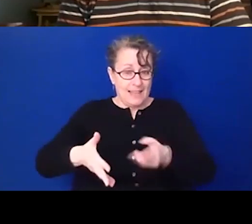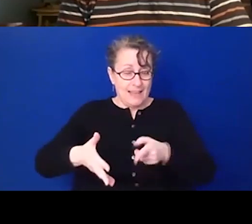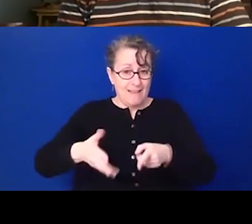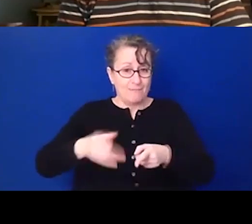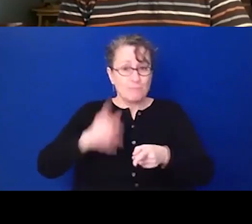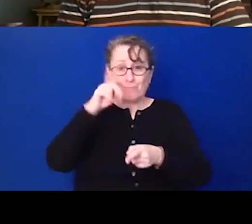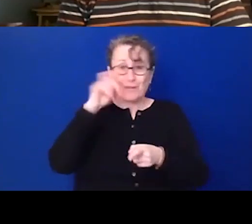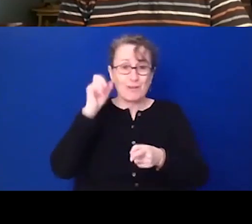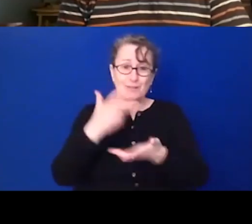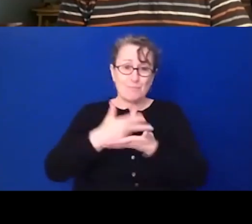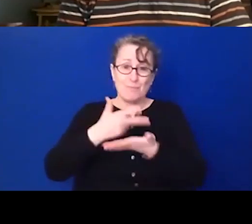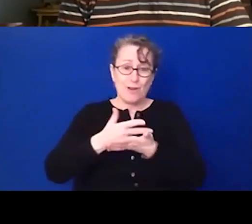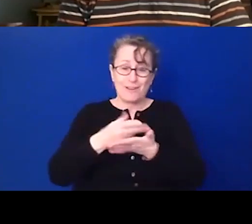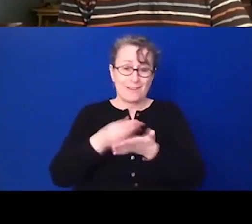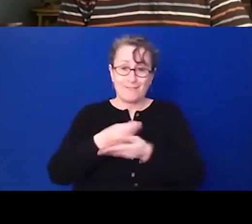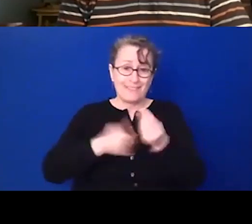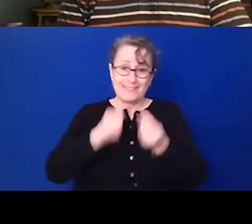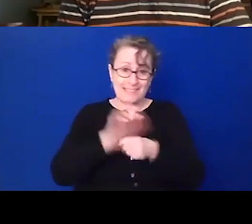from COVID.